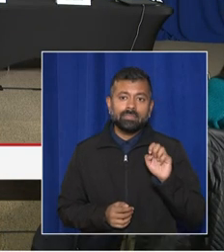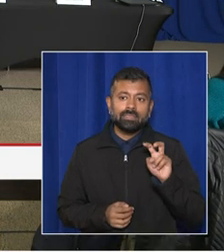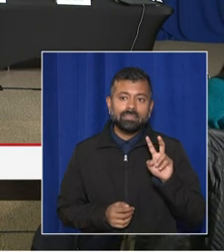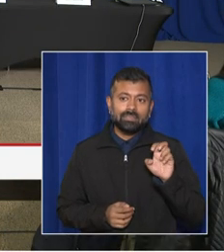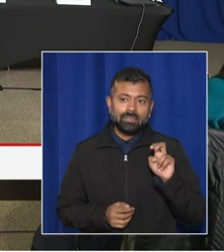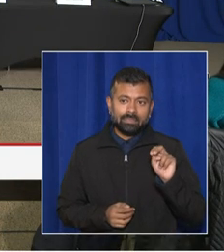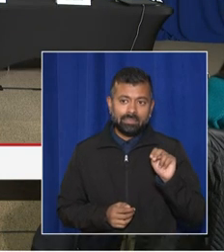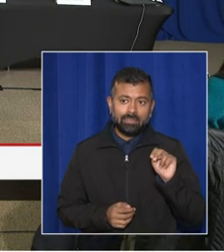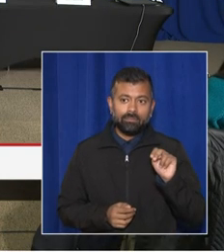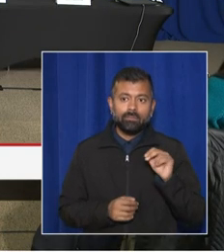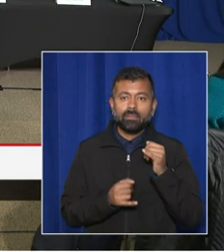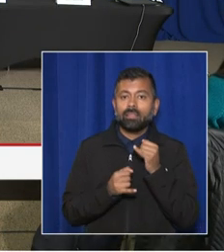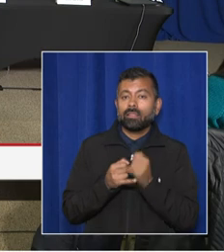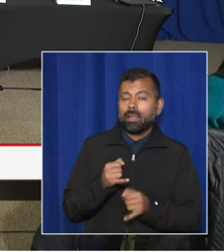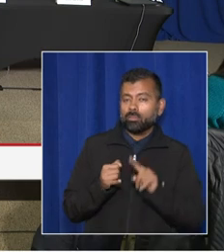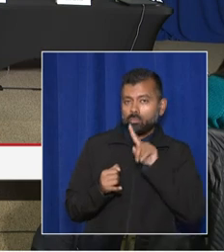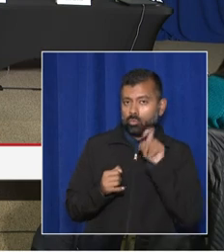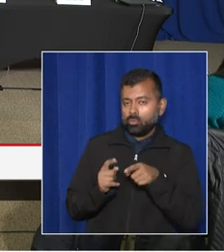please go ahead.